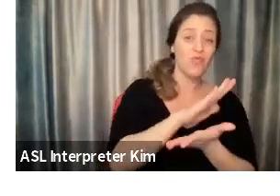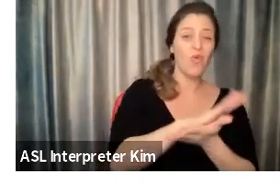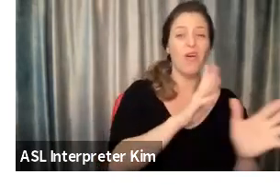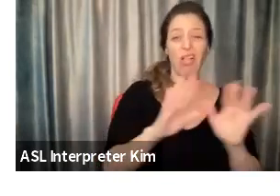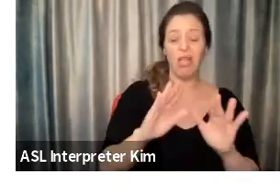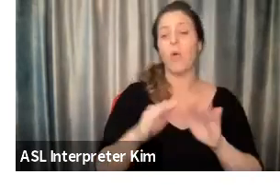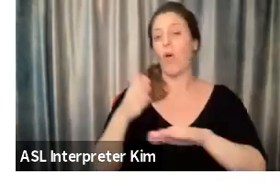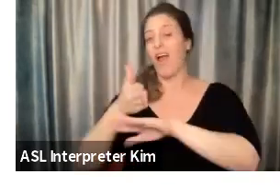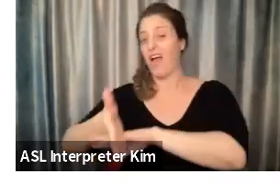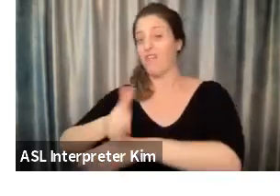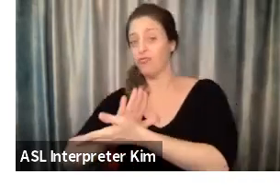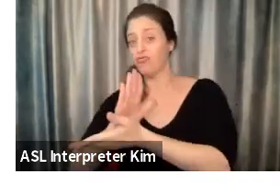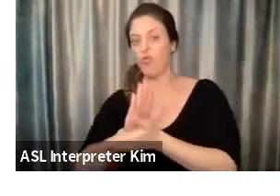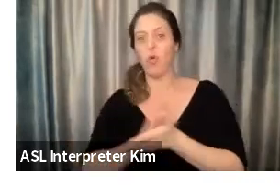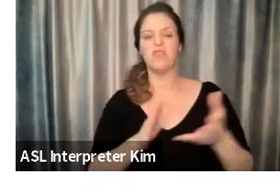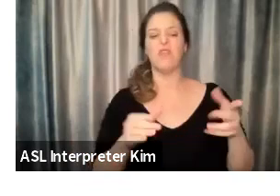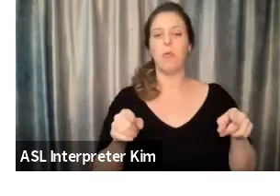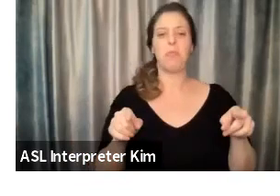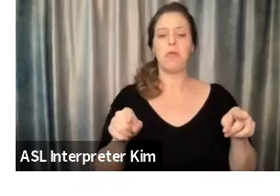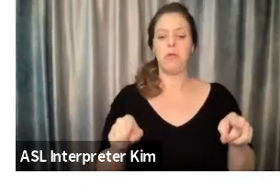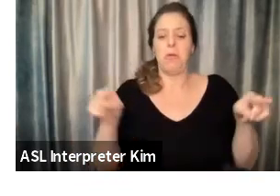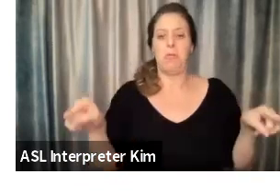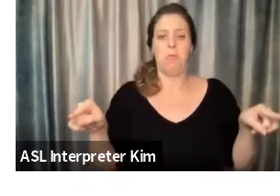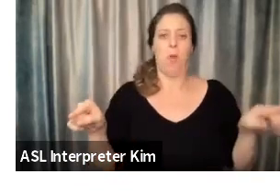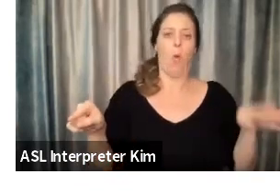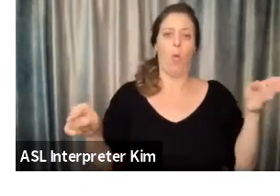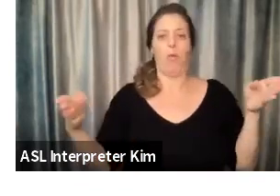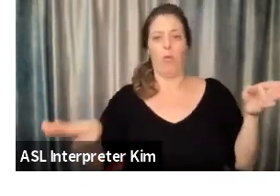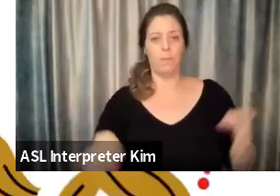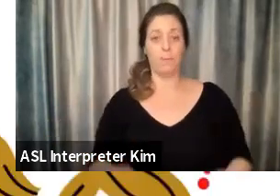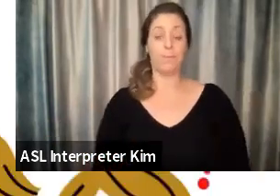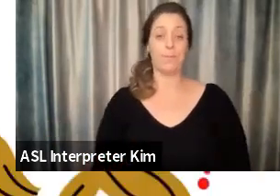school day or after the school day is really important.